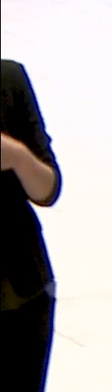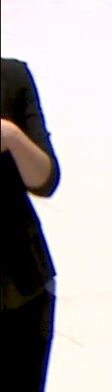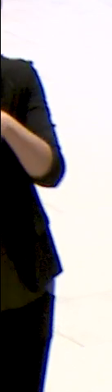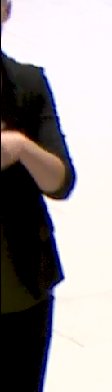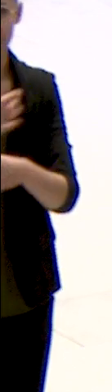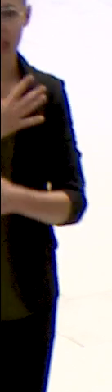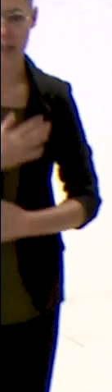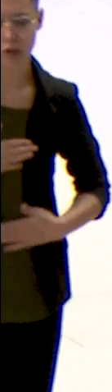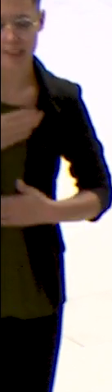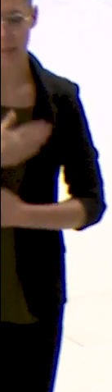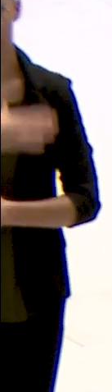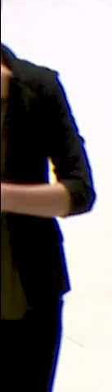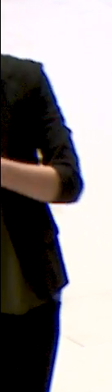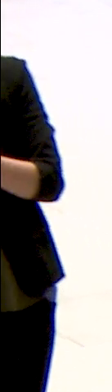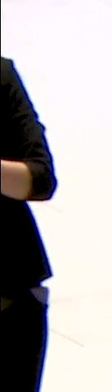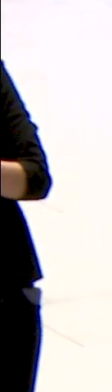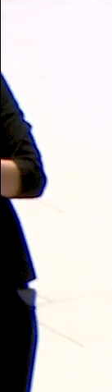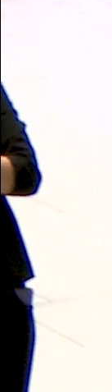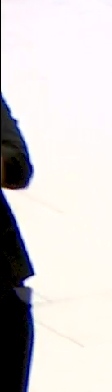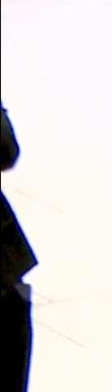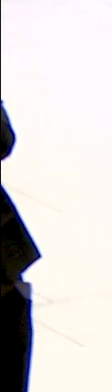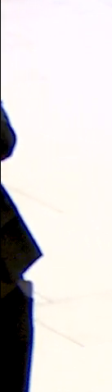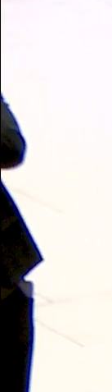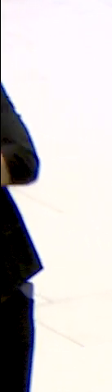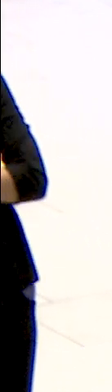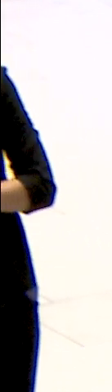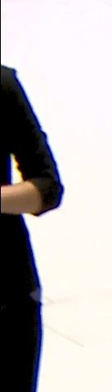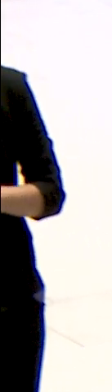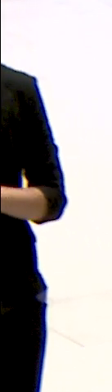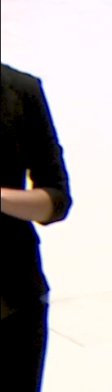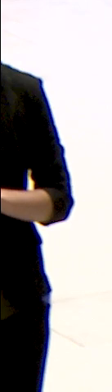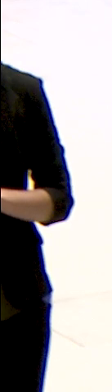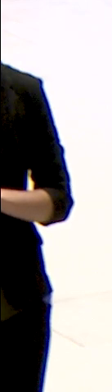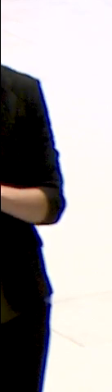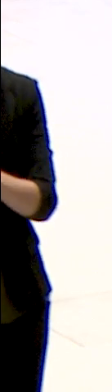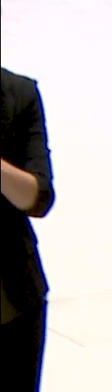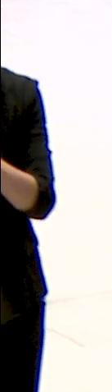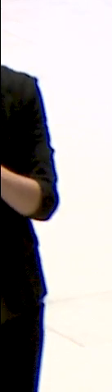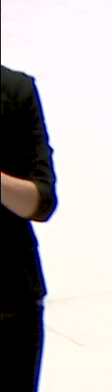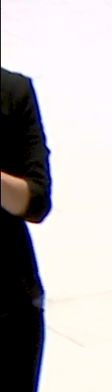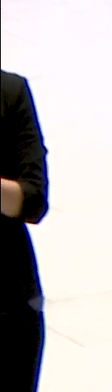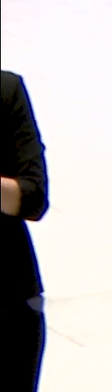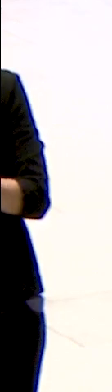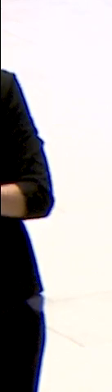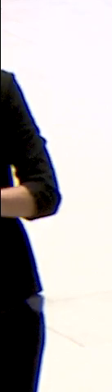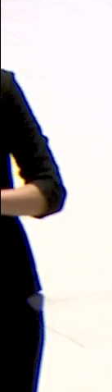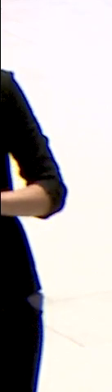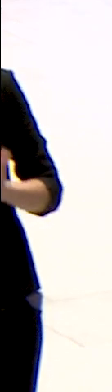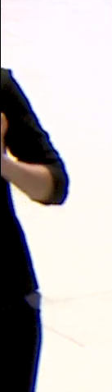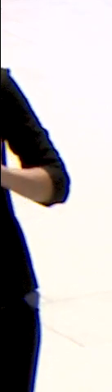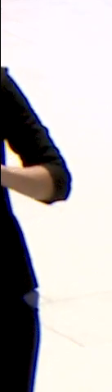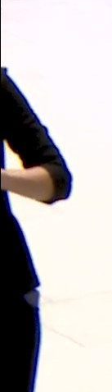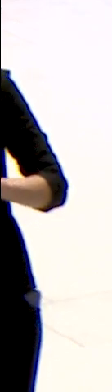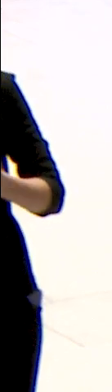entertainment and media and Latino culture, right? And so I've find myself very, very